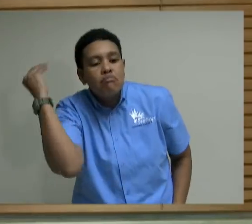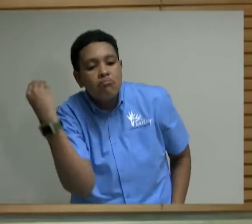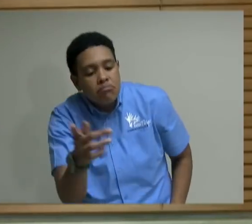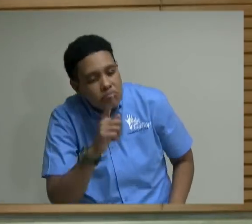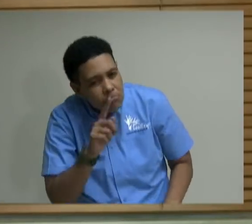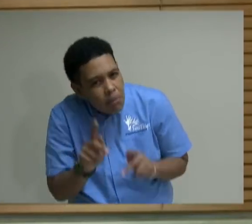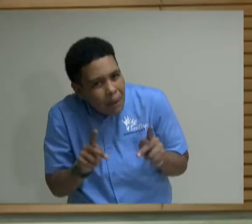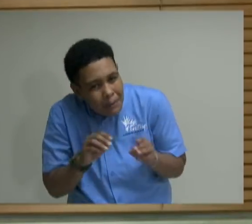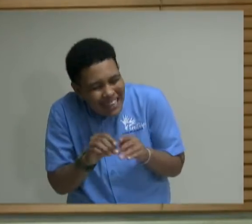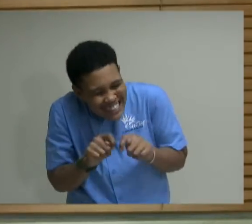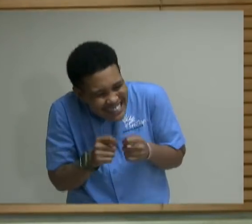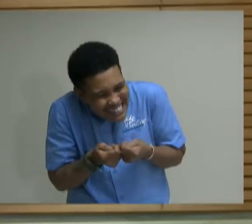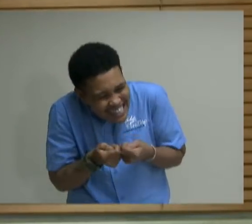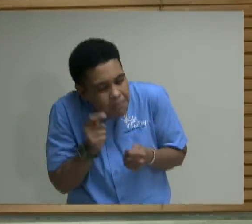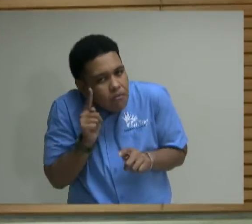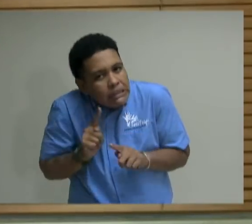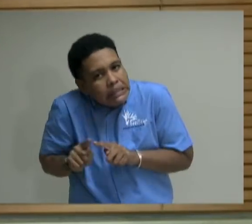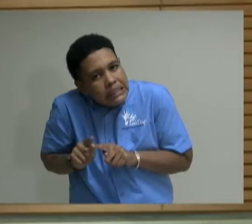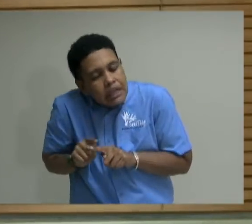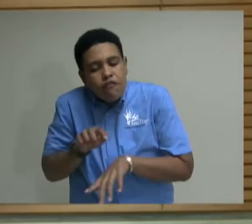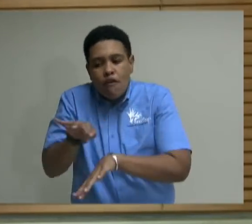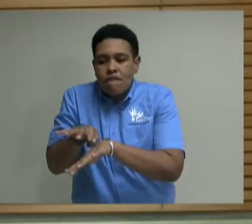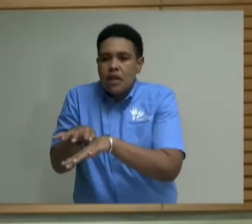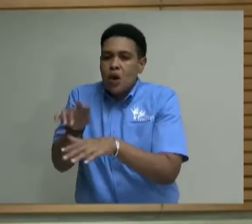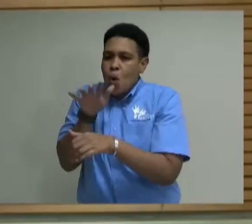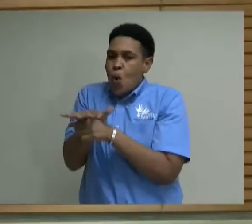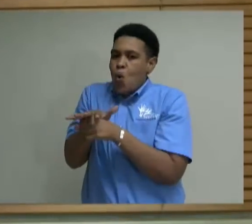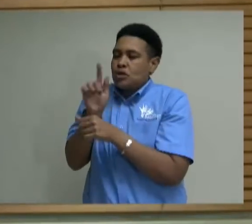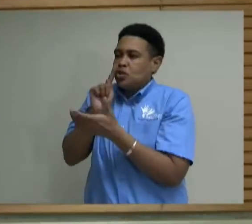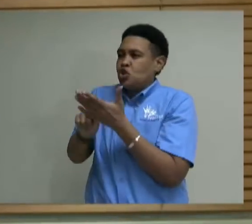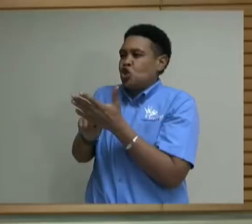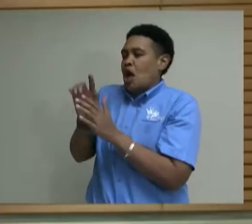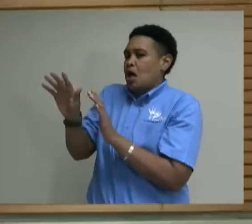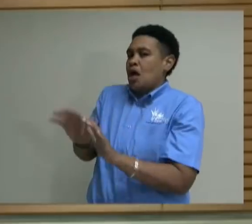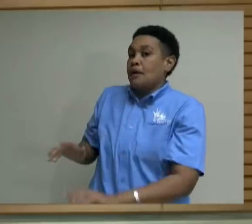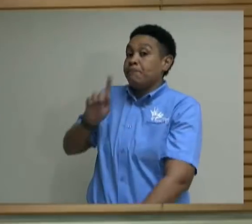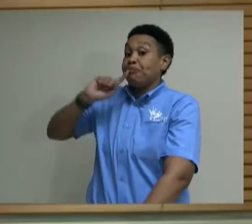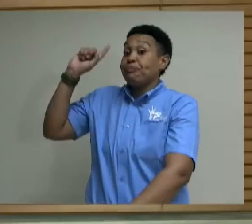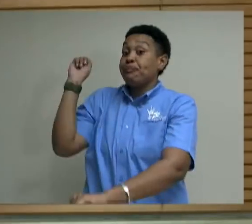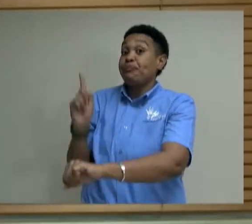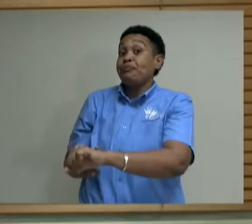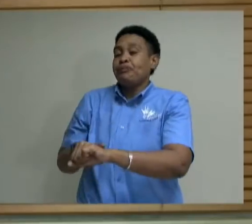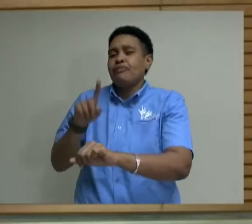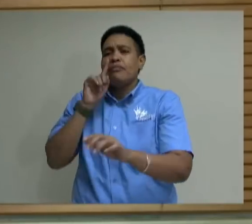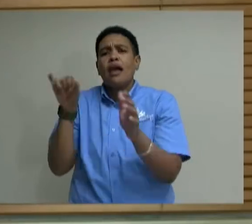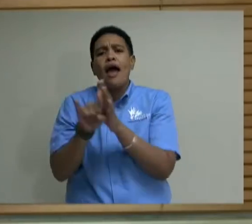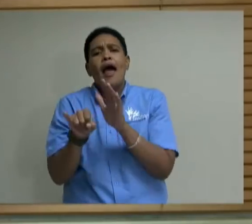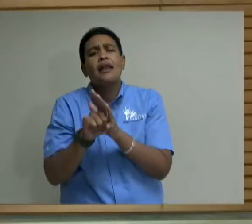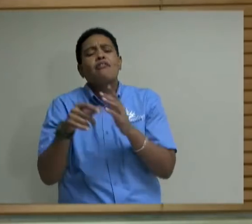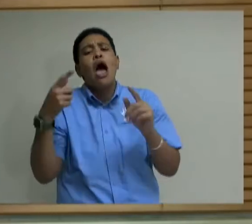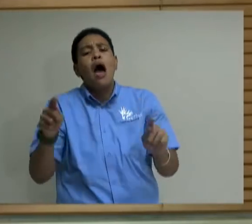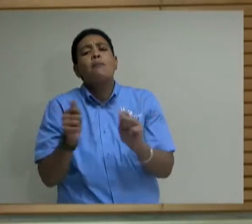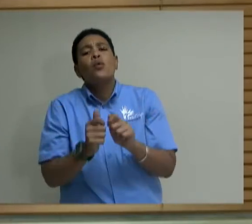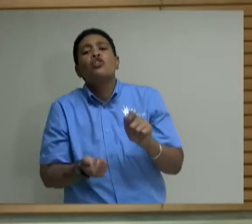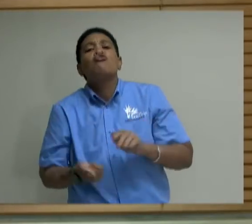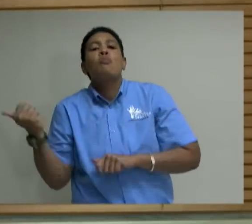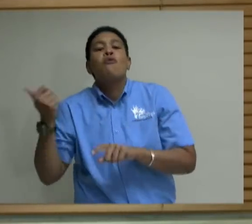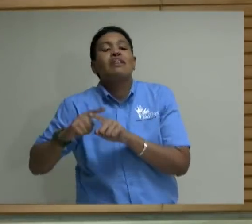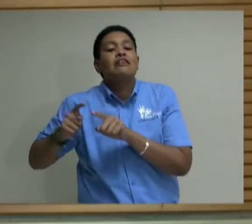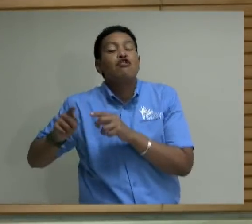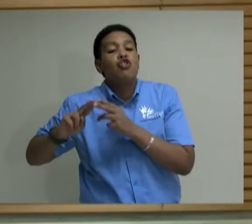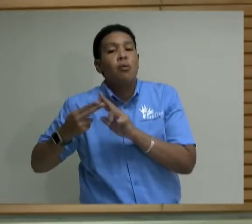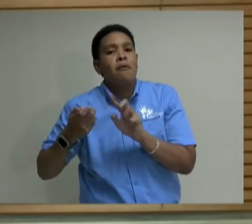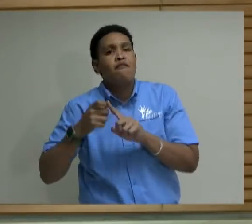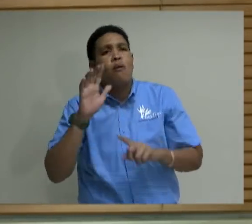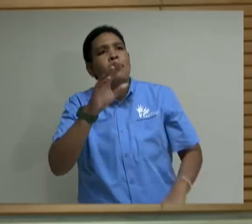persons into teams for the various field locations, timely case identification with the removal of cases from